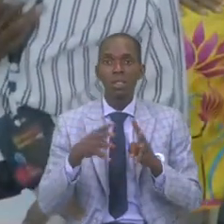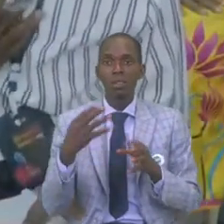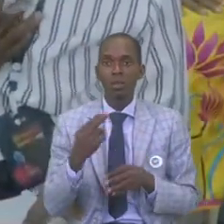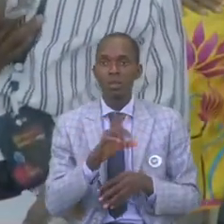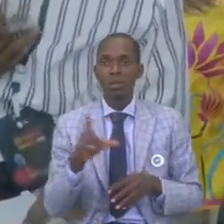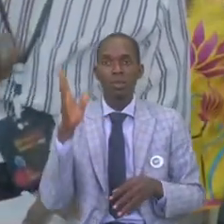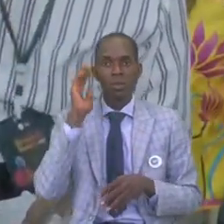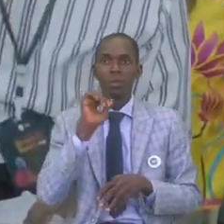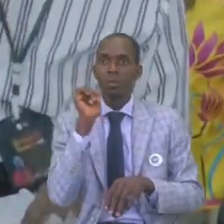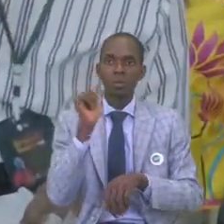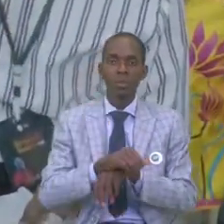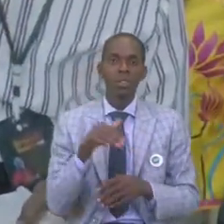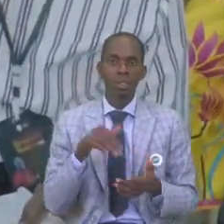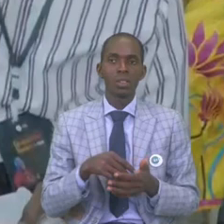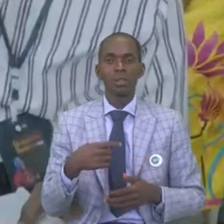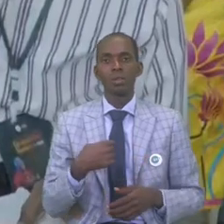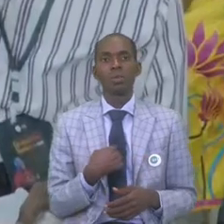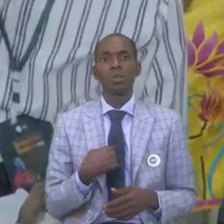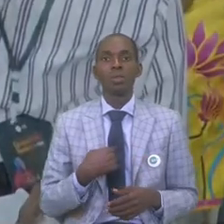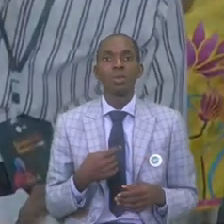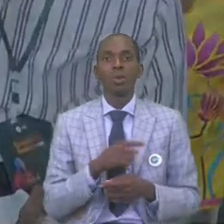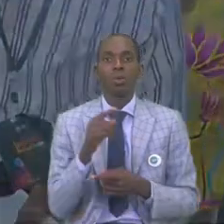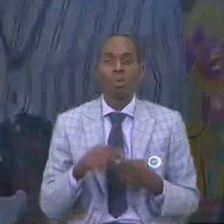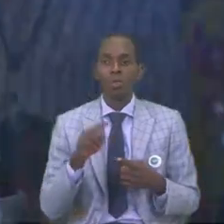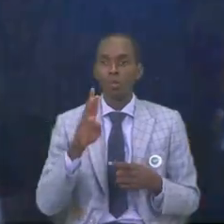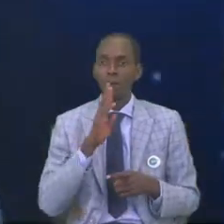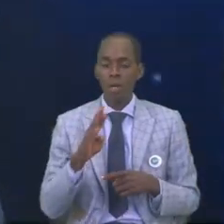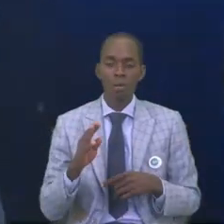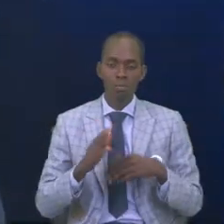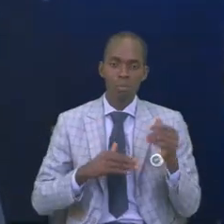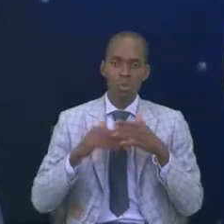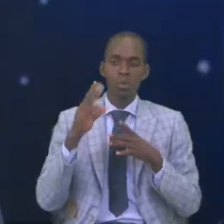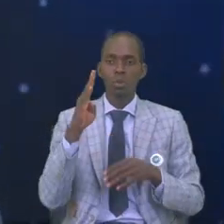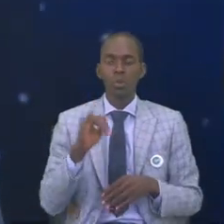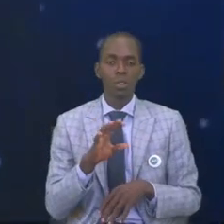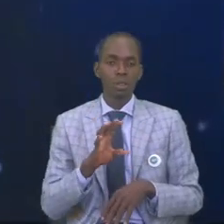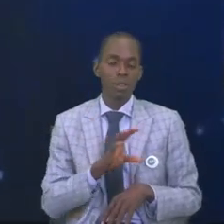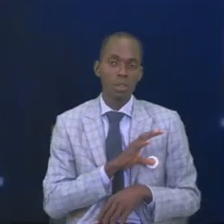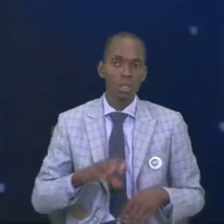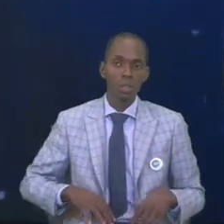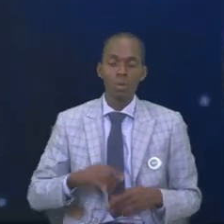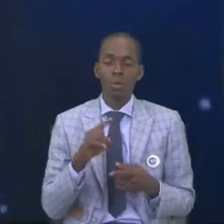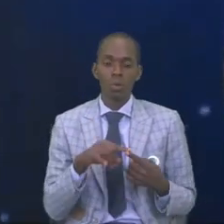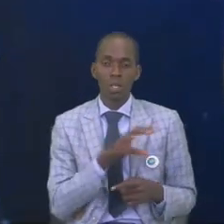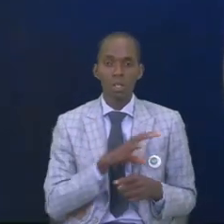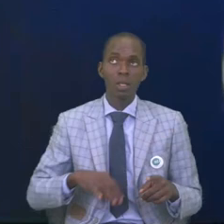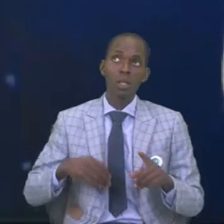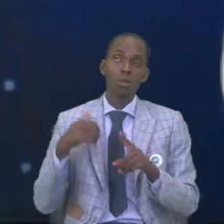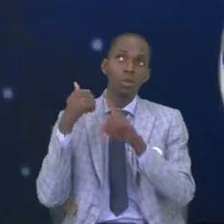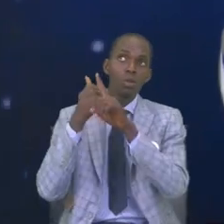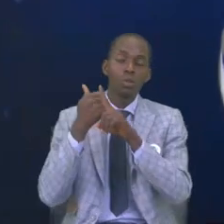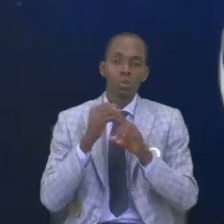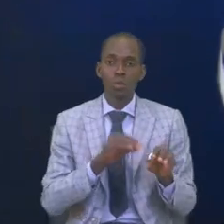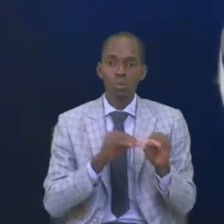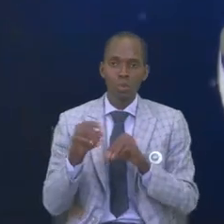When you are planted by Christ, when you are built by Christ, and when Christ himself puts you in the body by